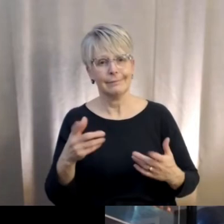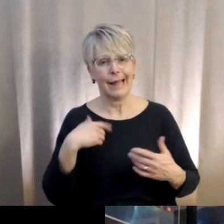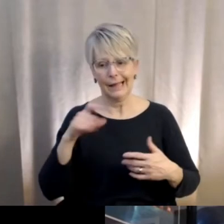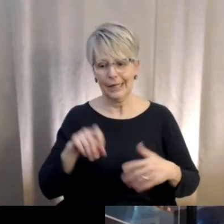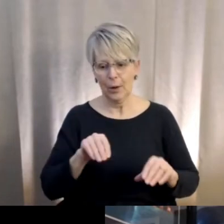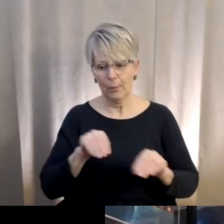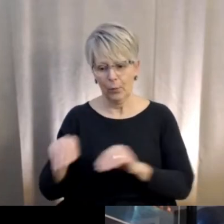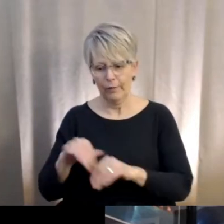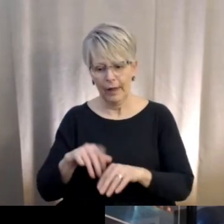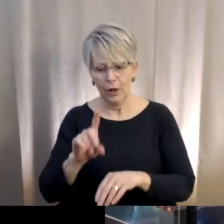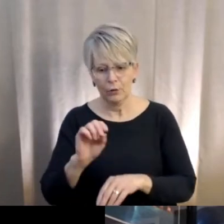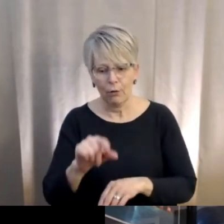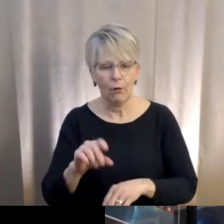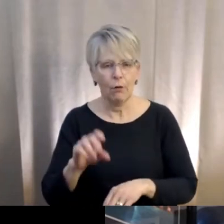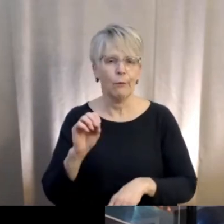I need to,